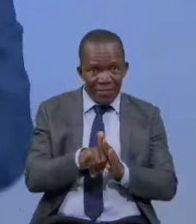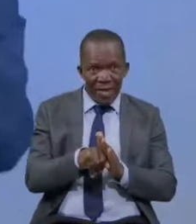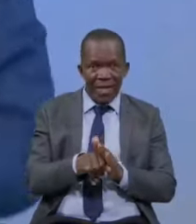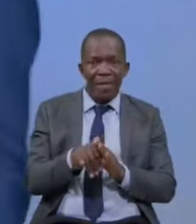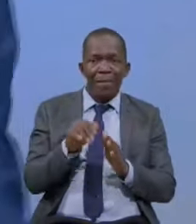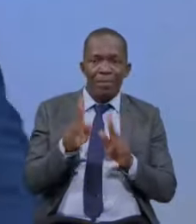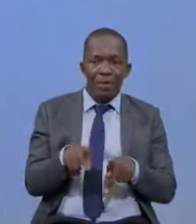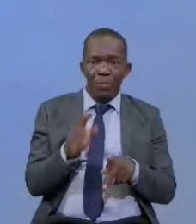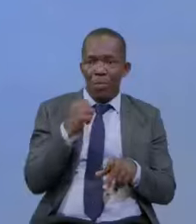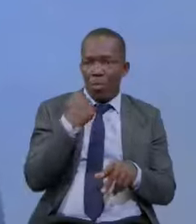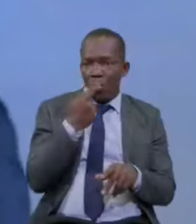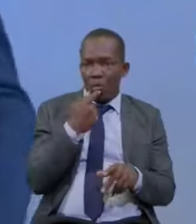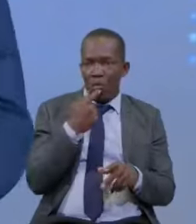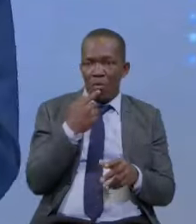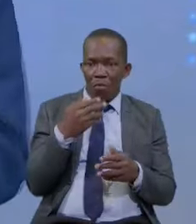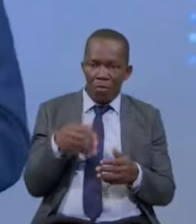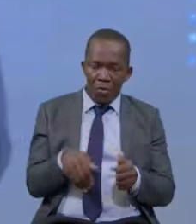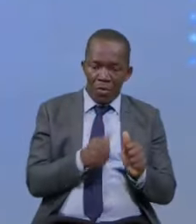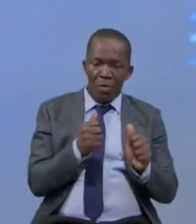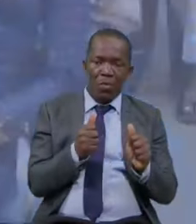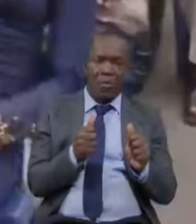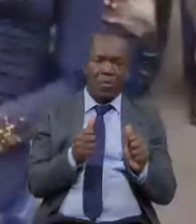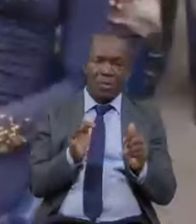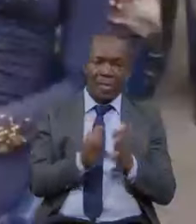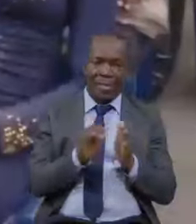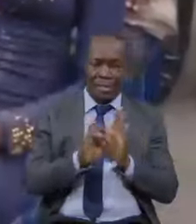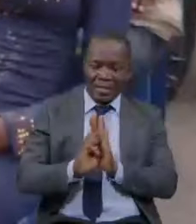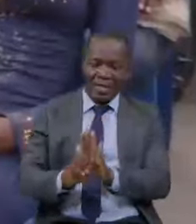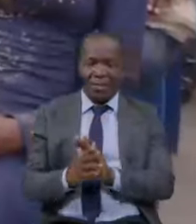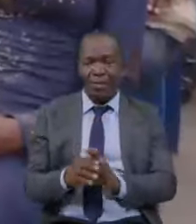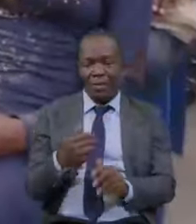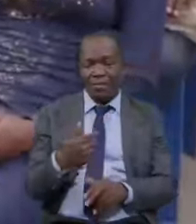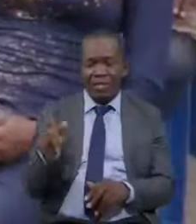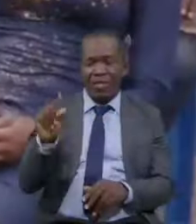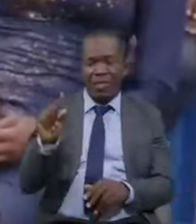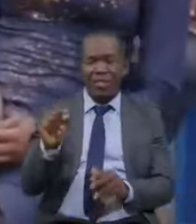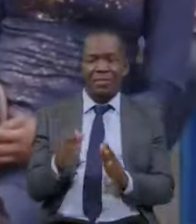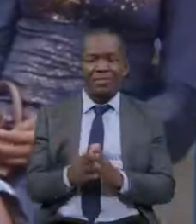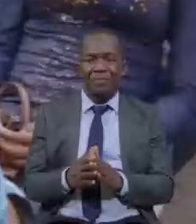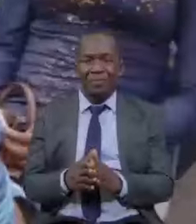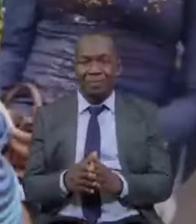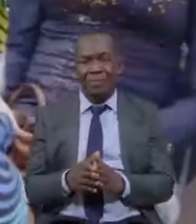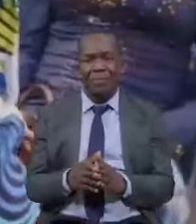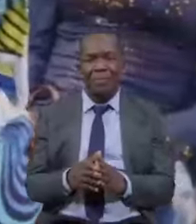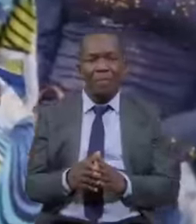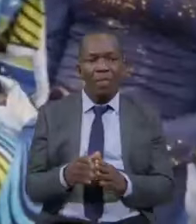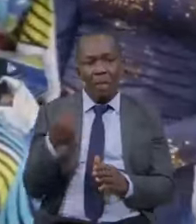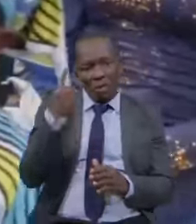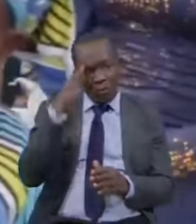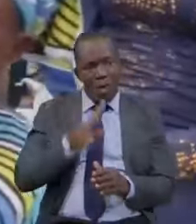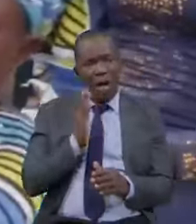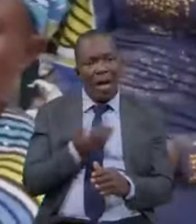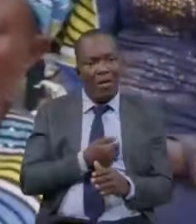Look at verse 20. In verse 20, it tells us, for our conversation is in